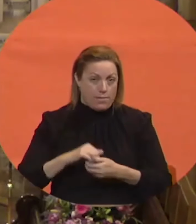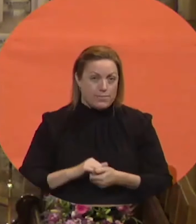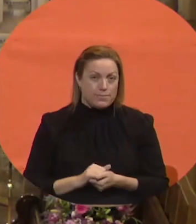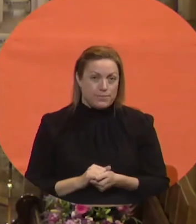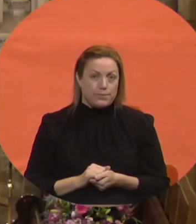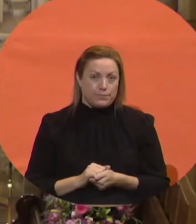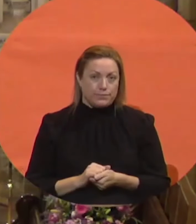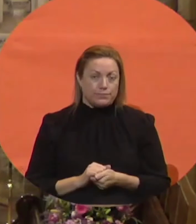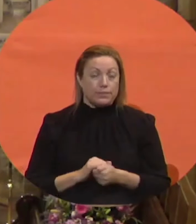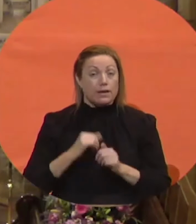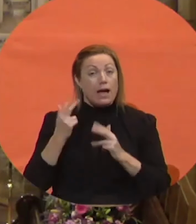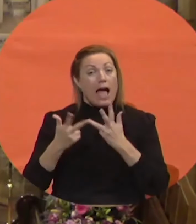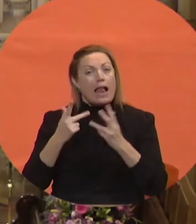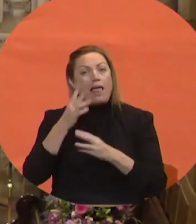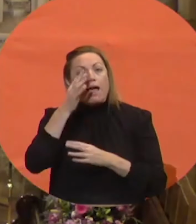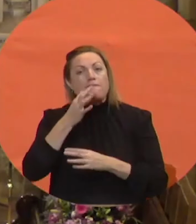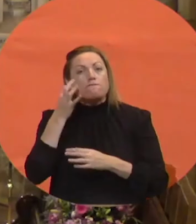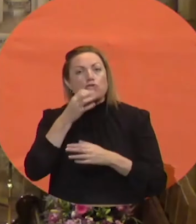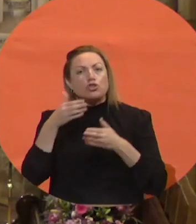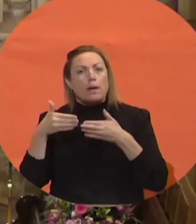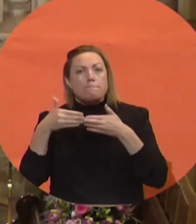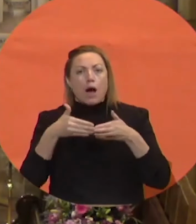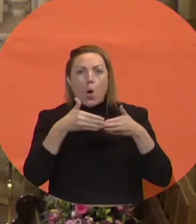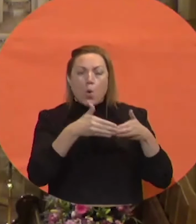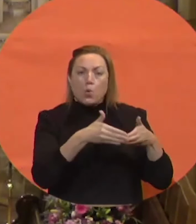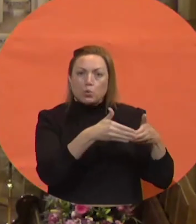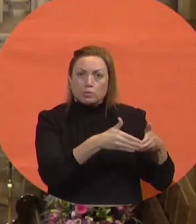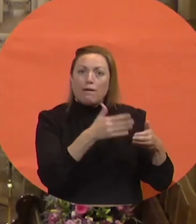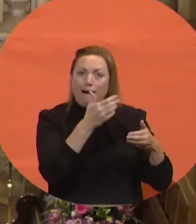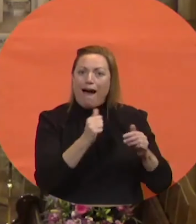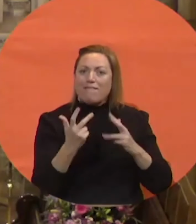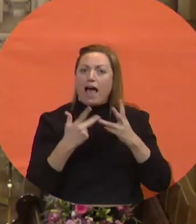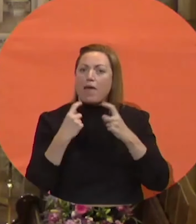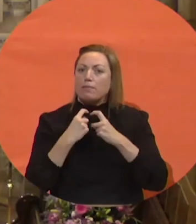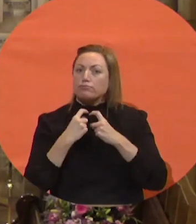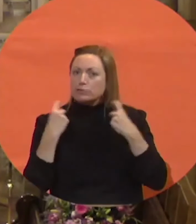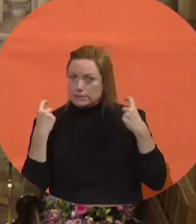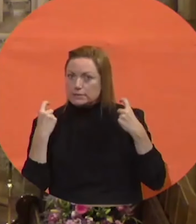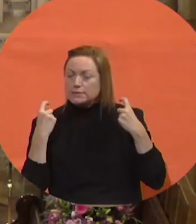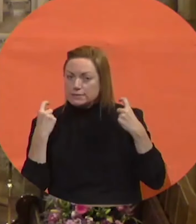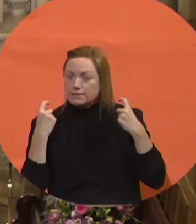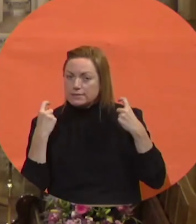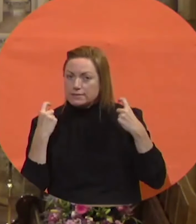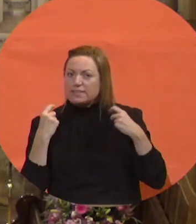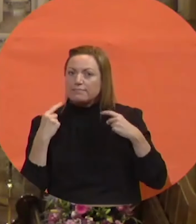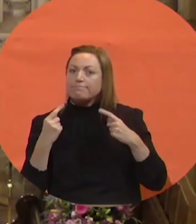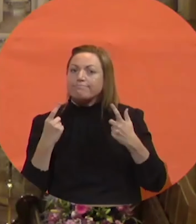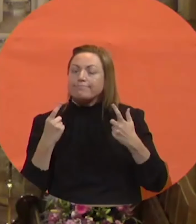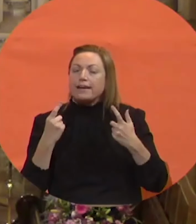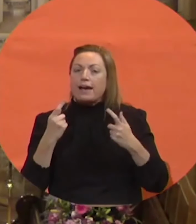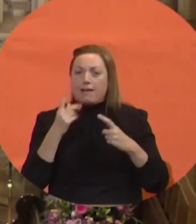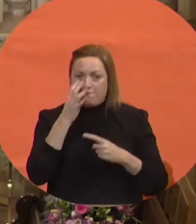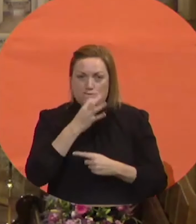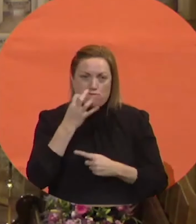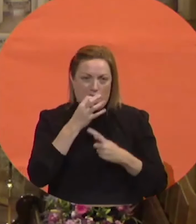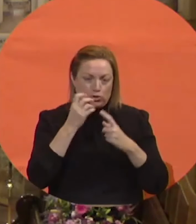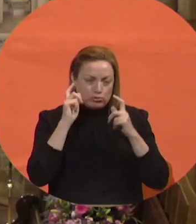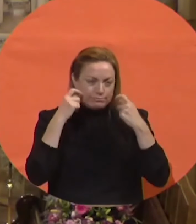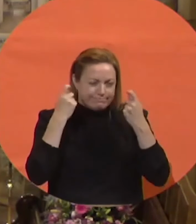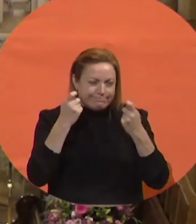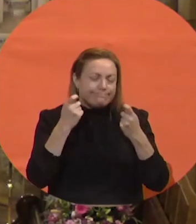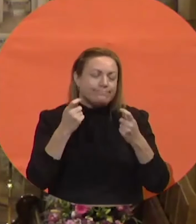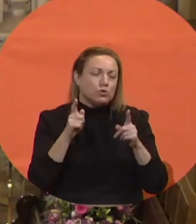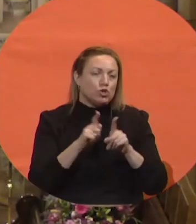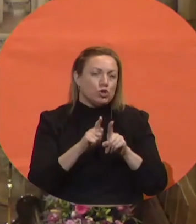The chaplain of the other French vessel, the Abbé Jean-André Monget, performed the